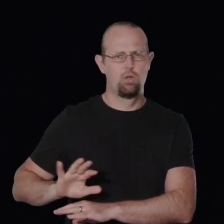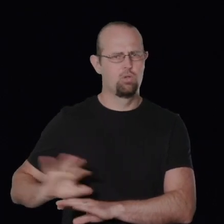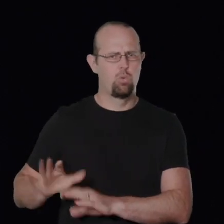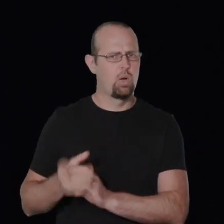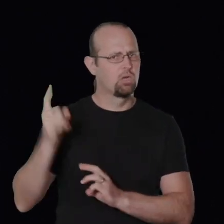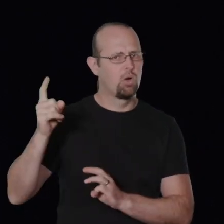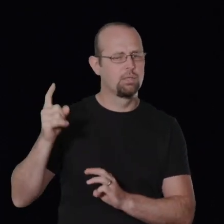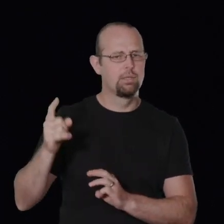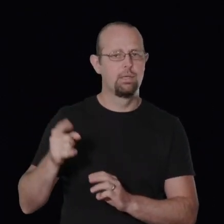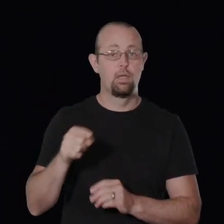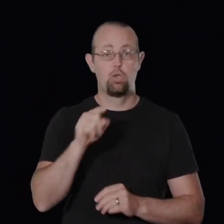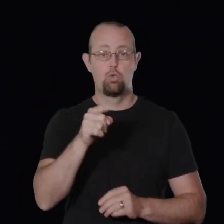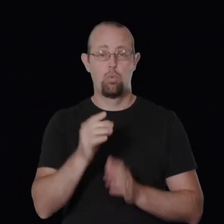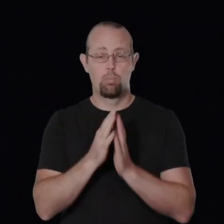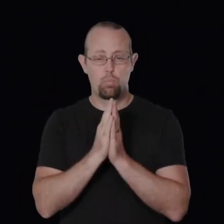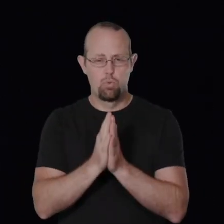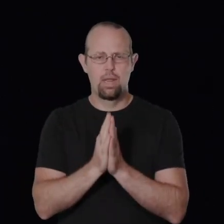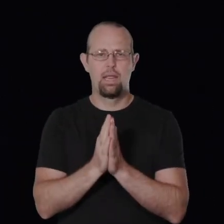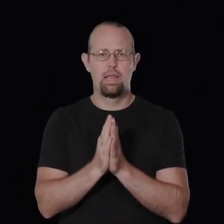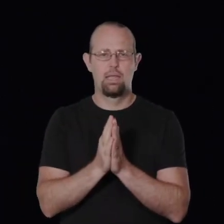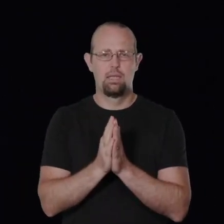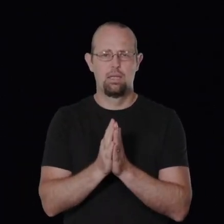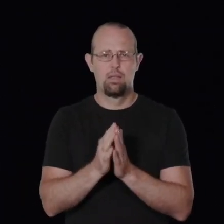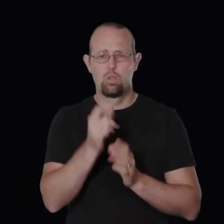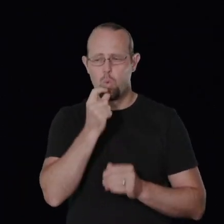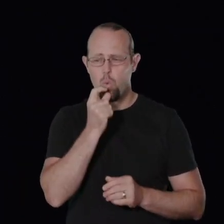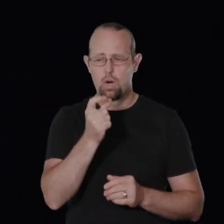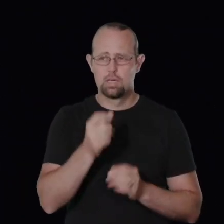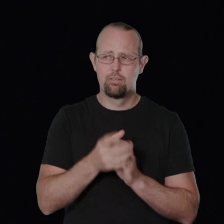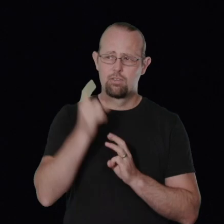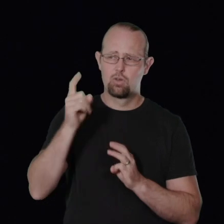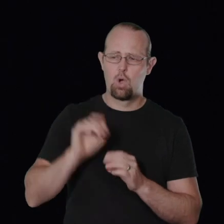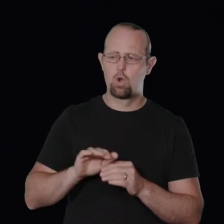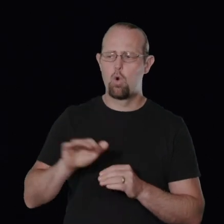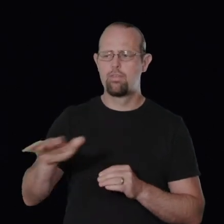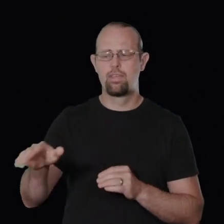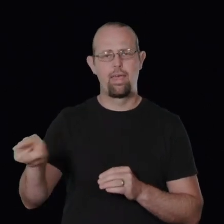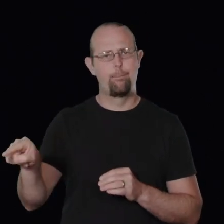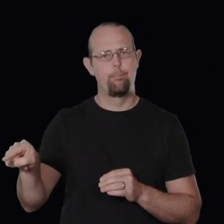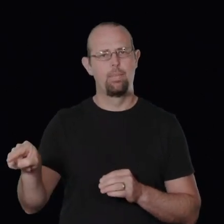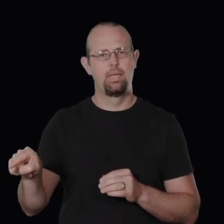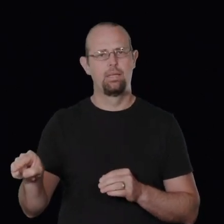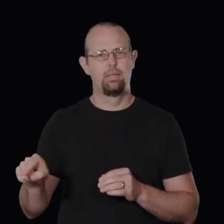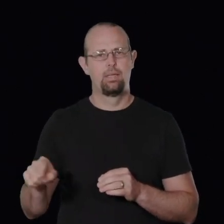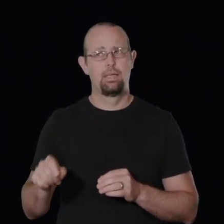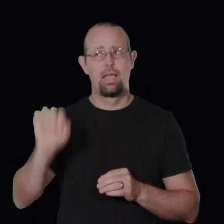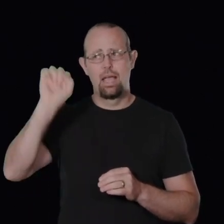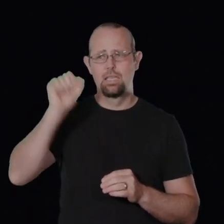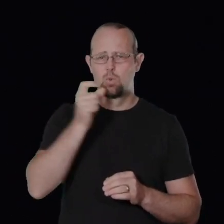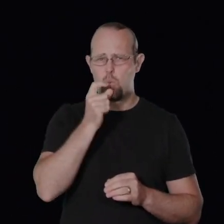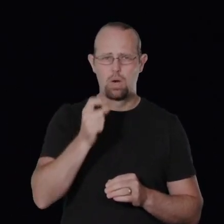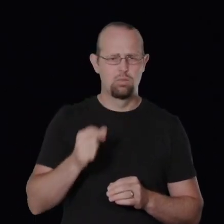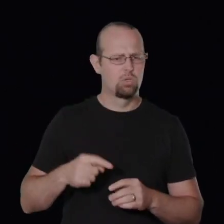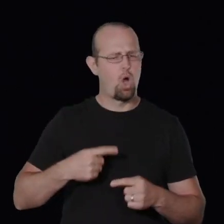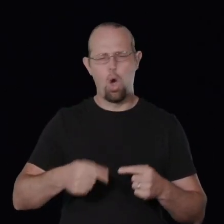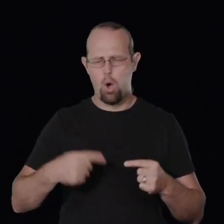word of God over them. The word will never return to God void. It will always accomplish what it set out to do. And the